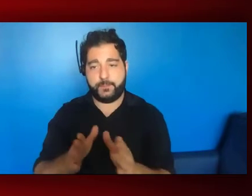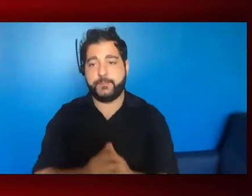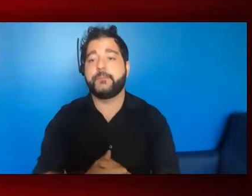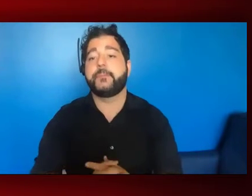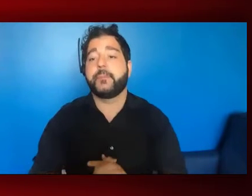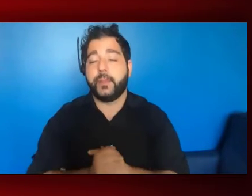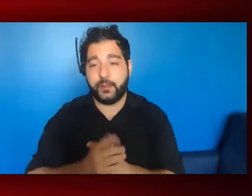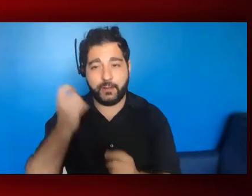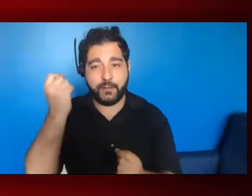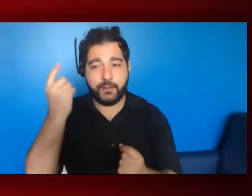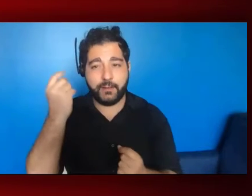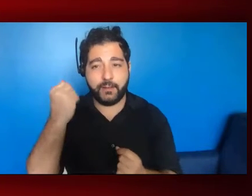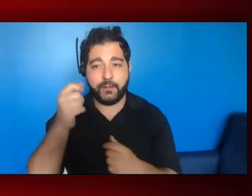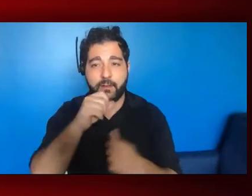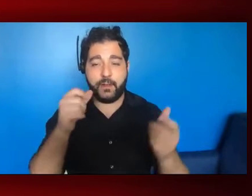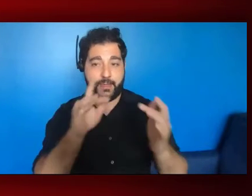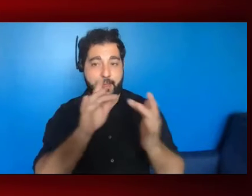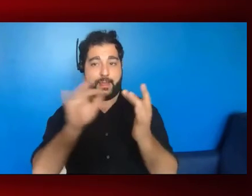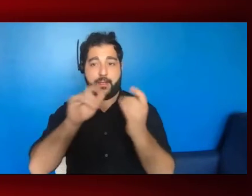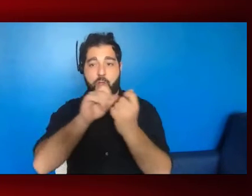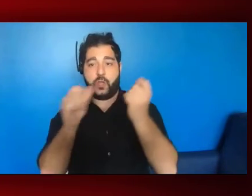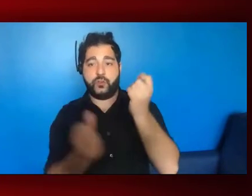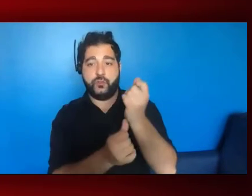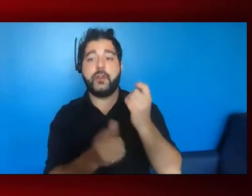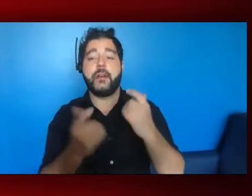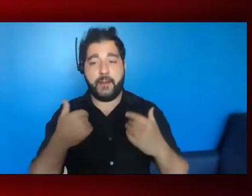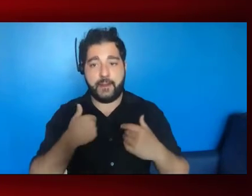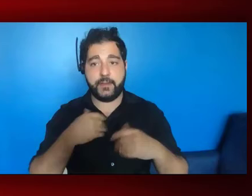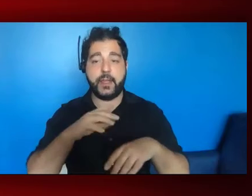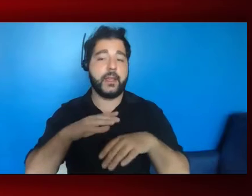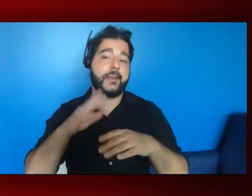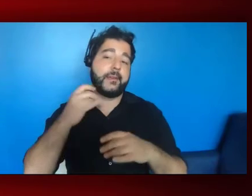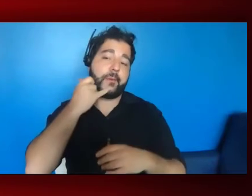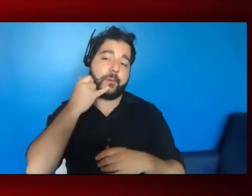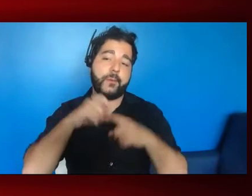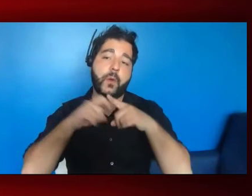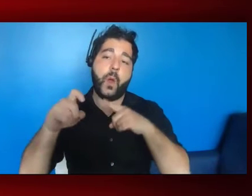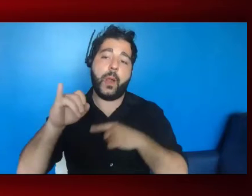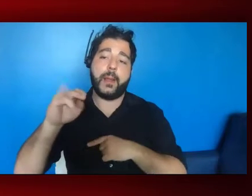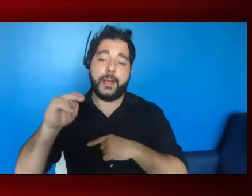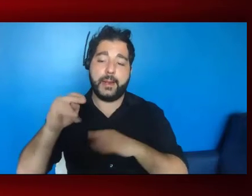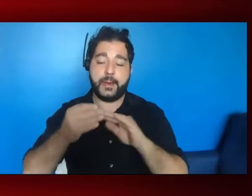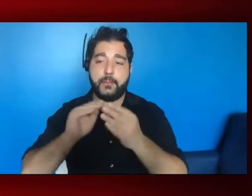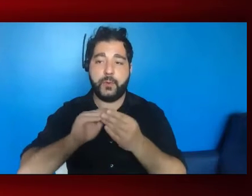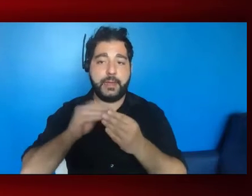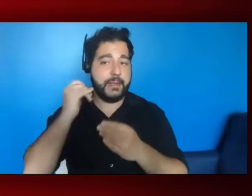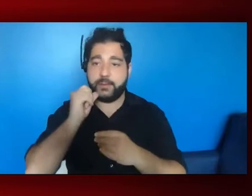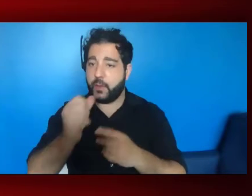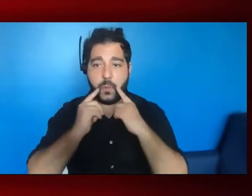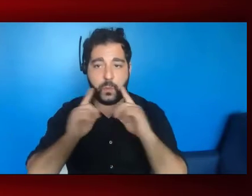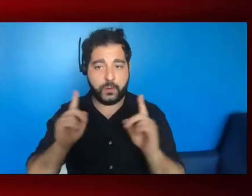Please note, underneath those links, there's a call-in number. If your links don't work on the day of the